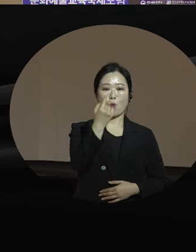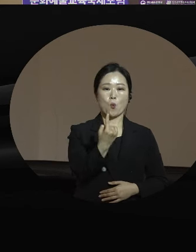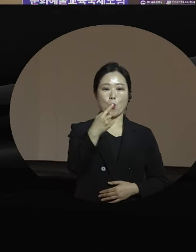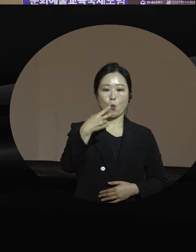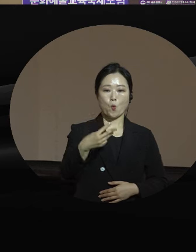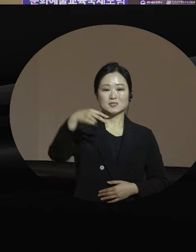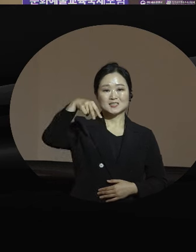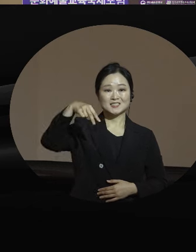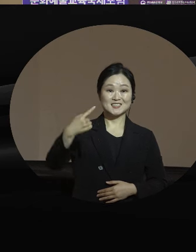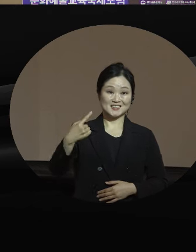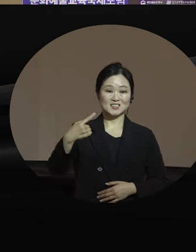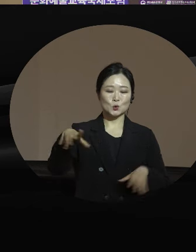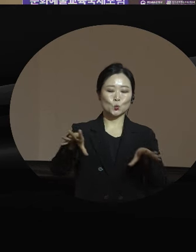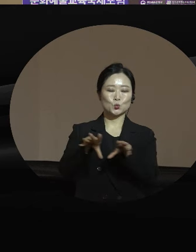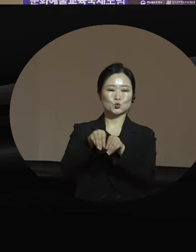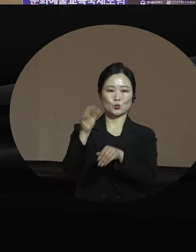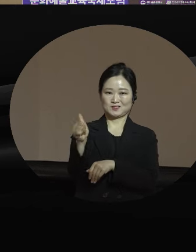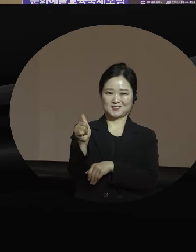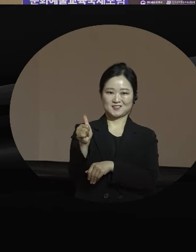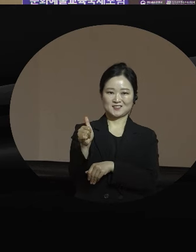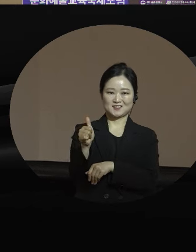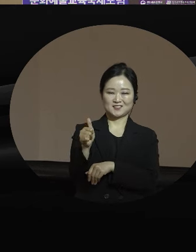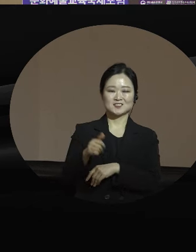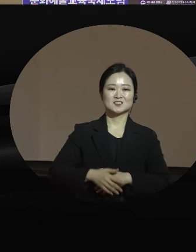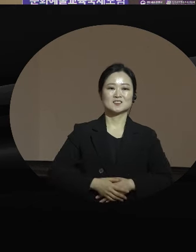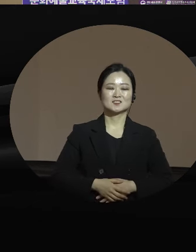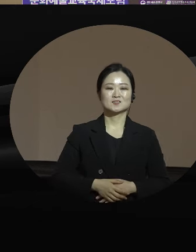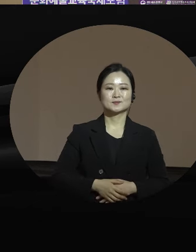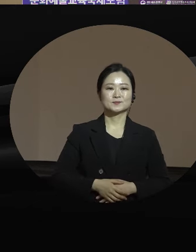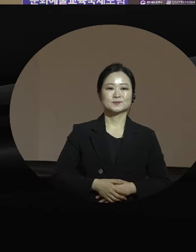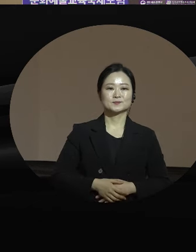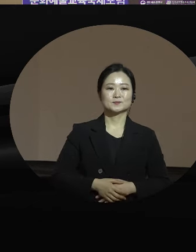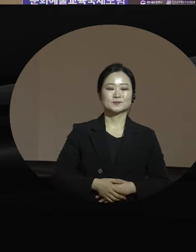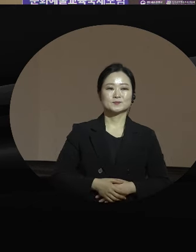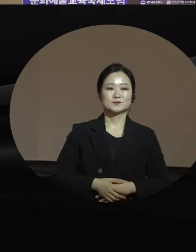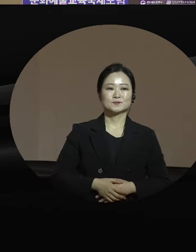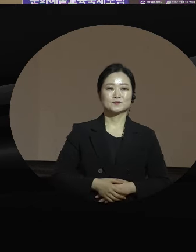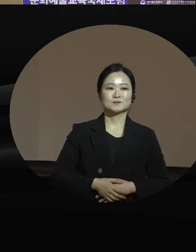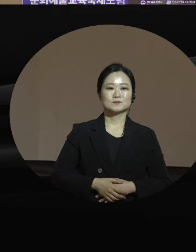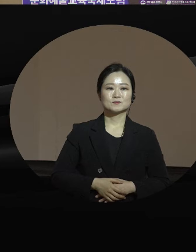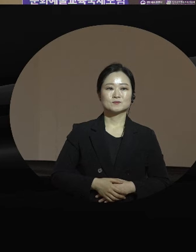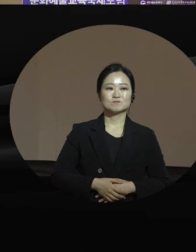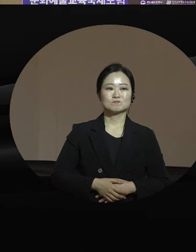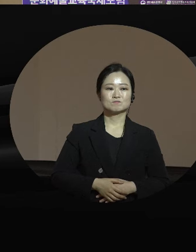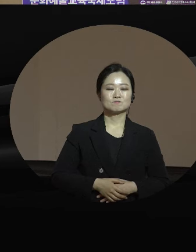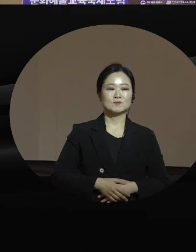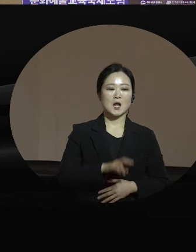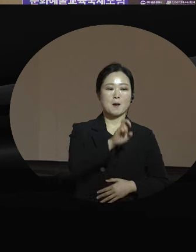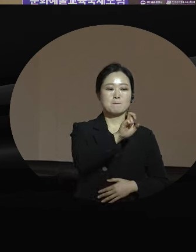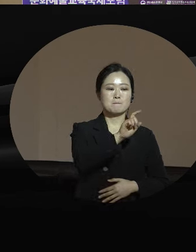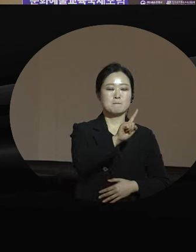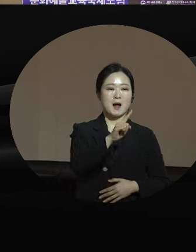Ayurten, given the handling the decree of the president to